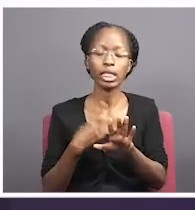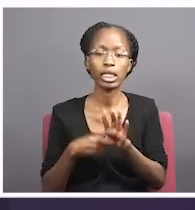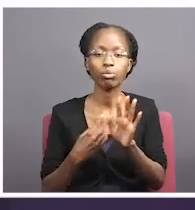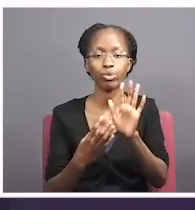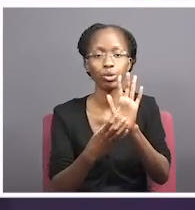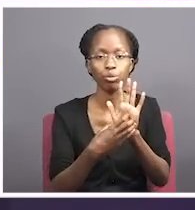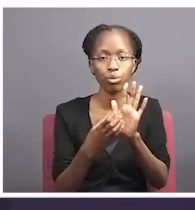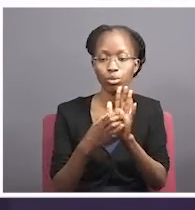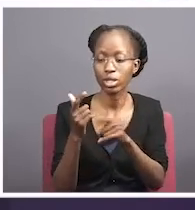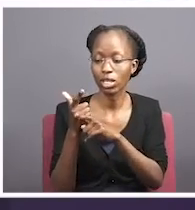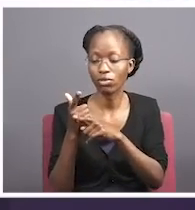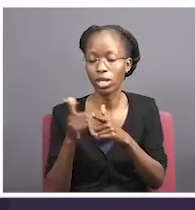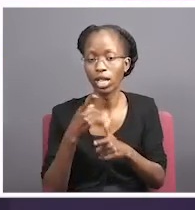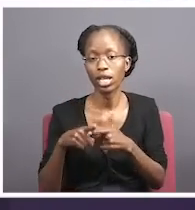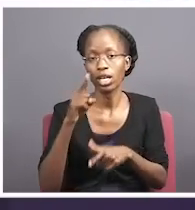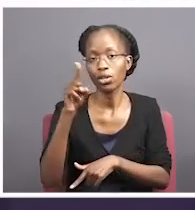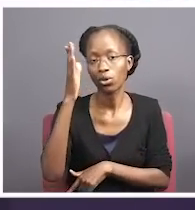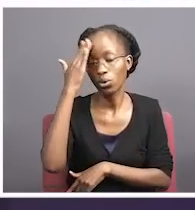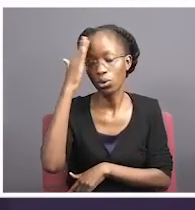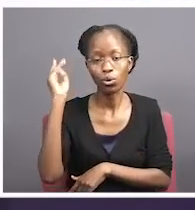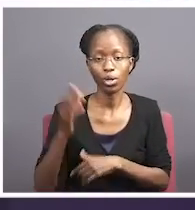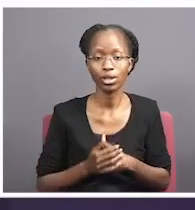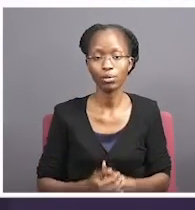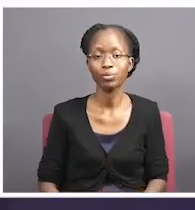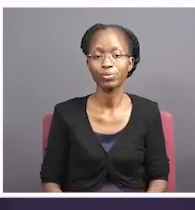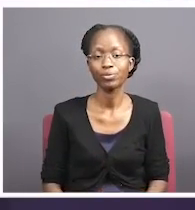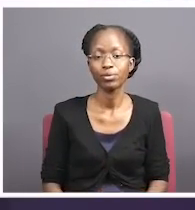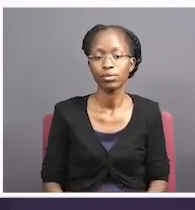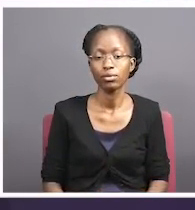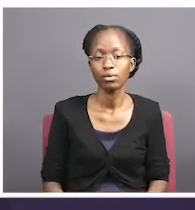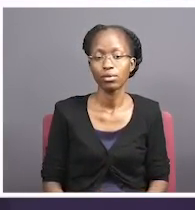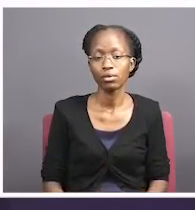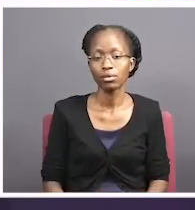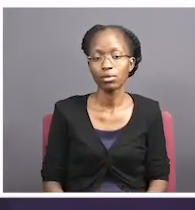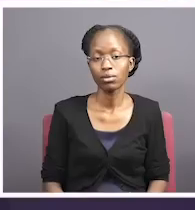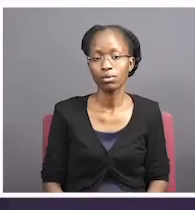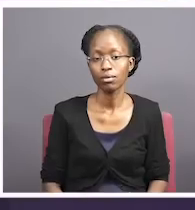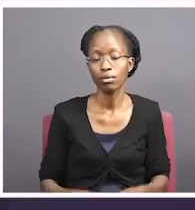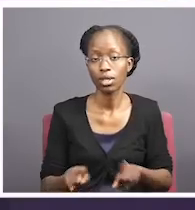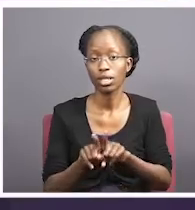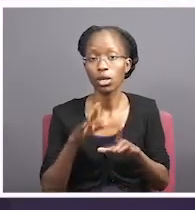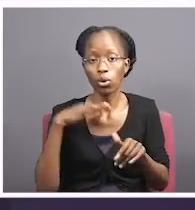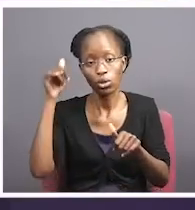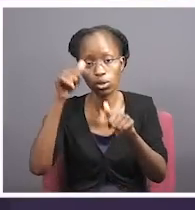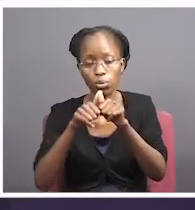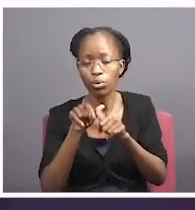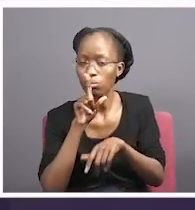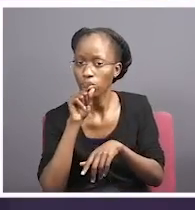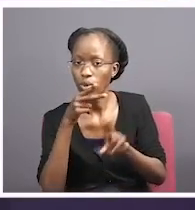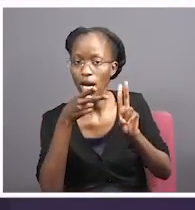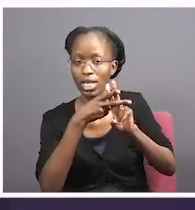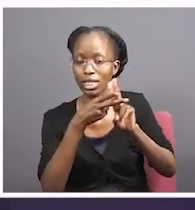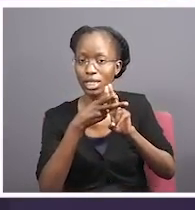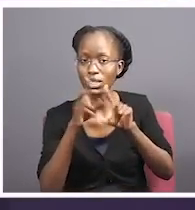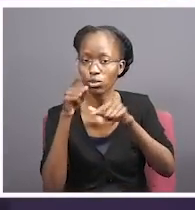Bell icon for notifications and reminders for the future videos. And a reminder for you today, please